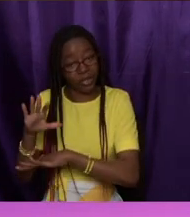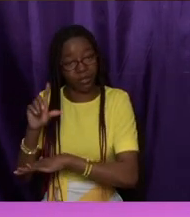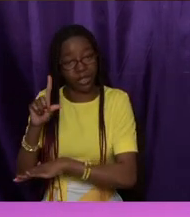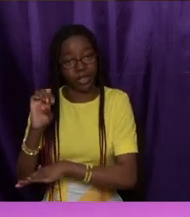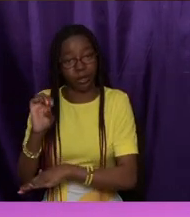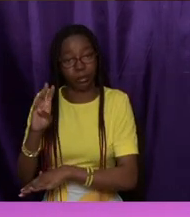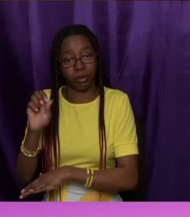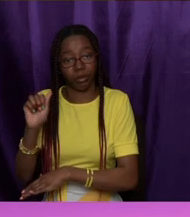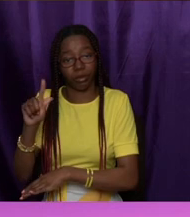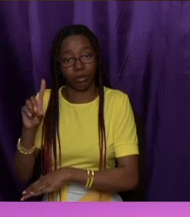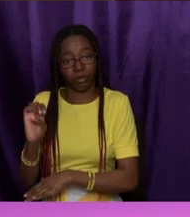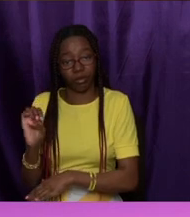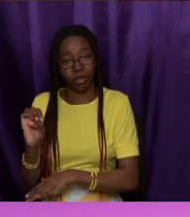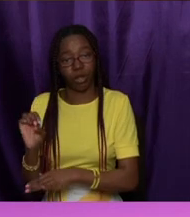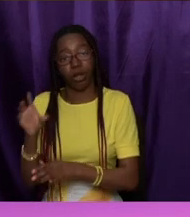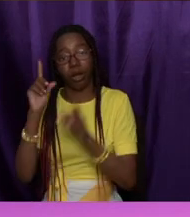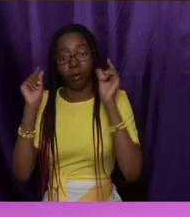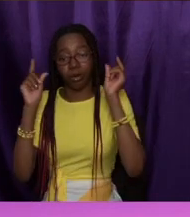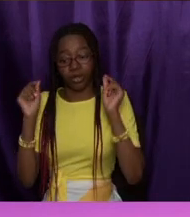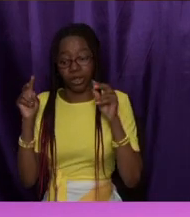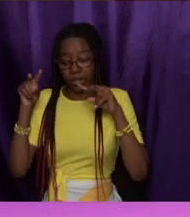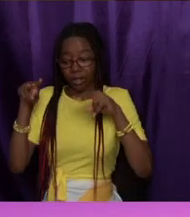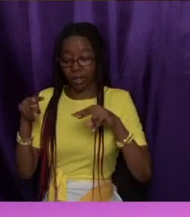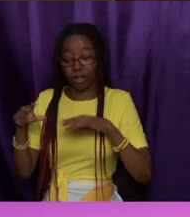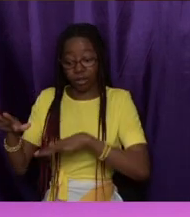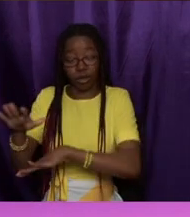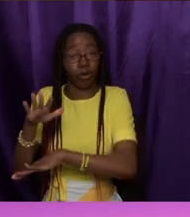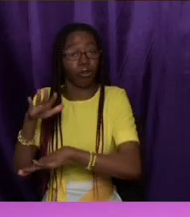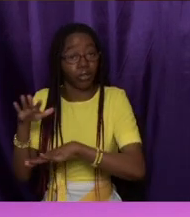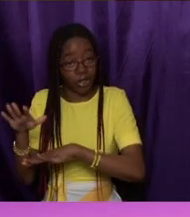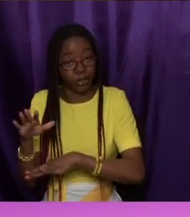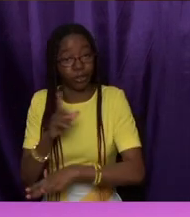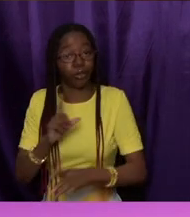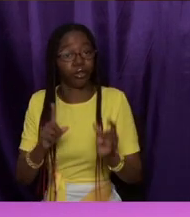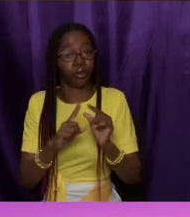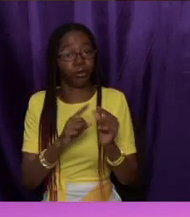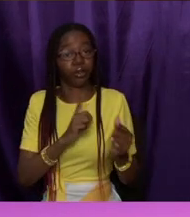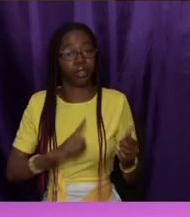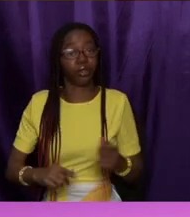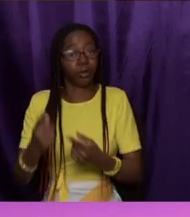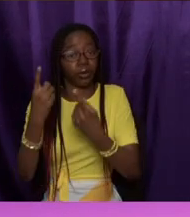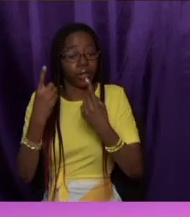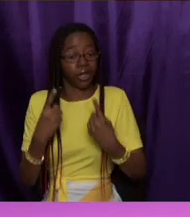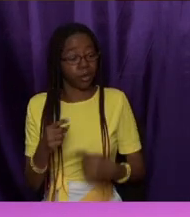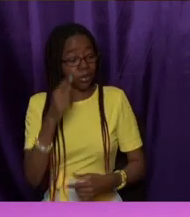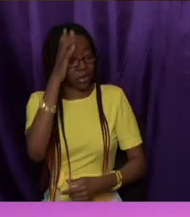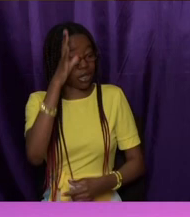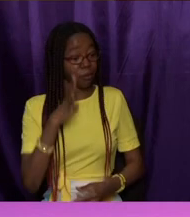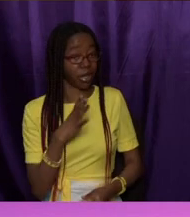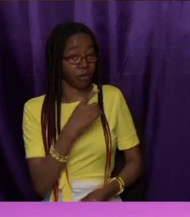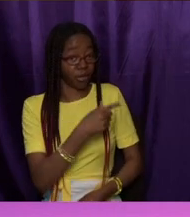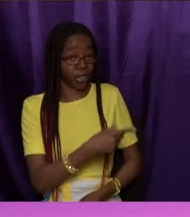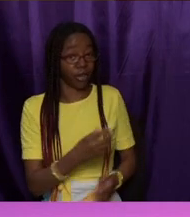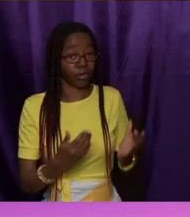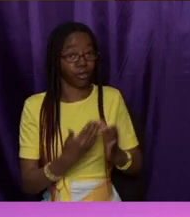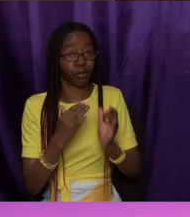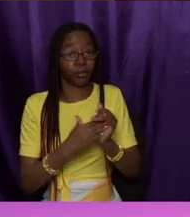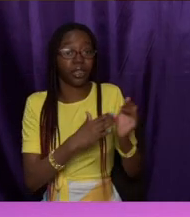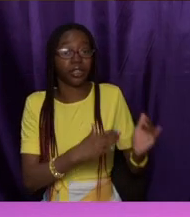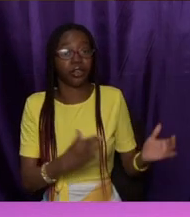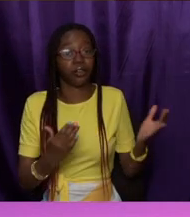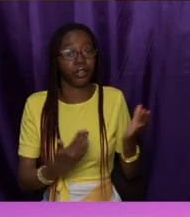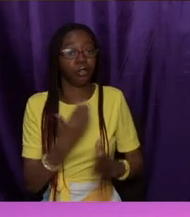where Moses looked over the territory. And the word of the Lord comes to Joshua, the new leader of the